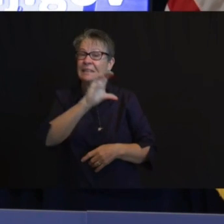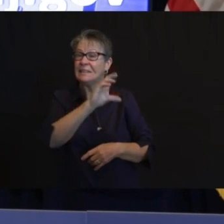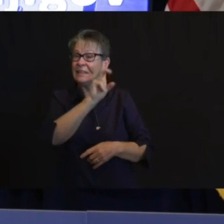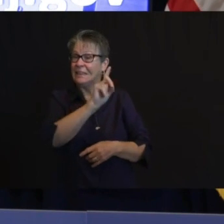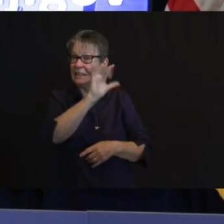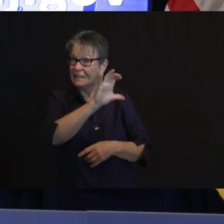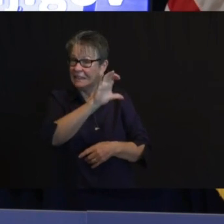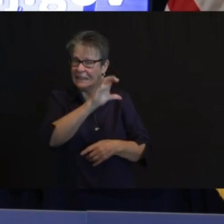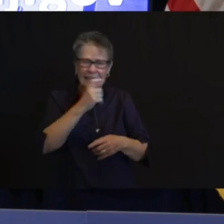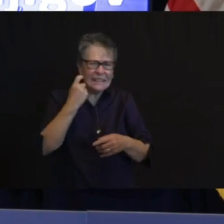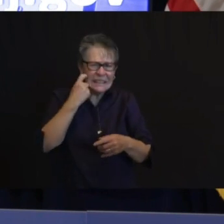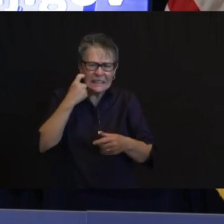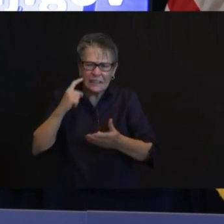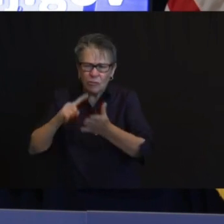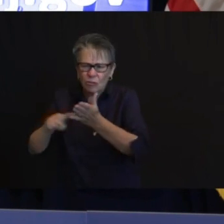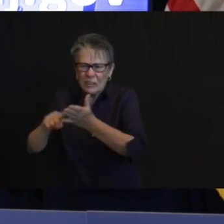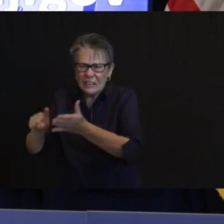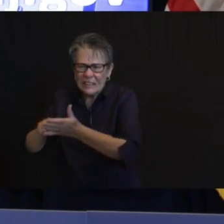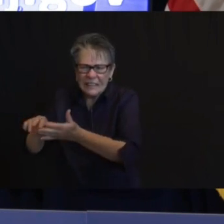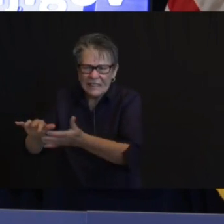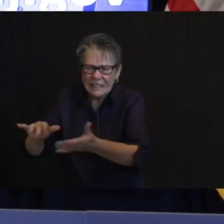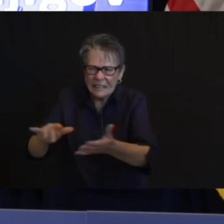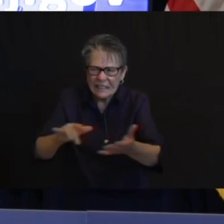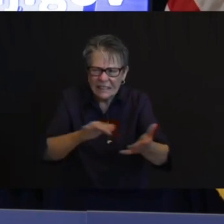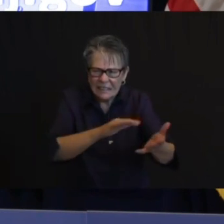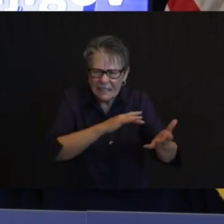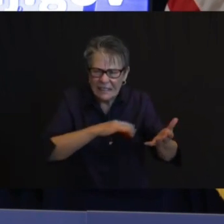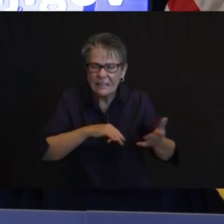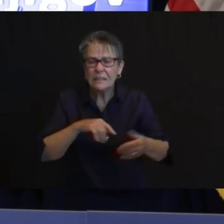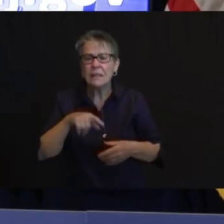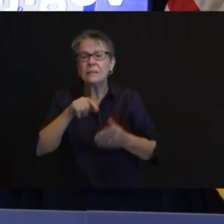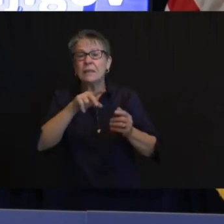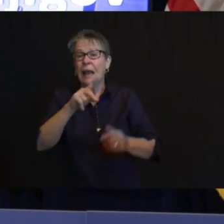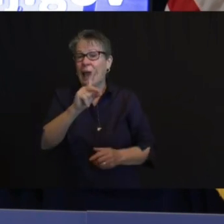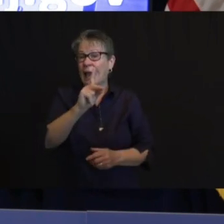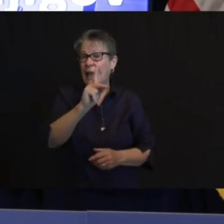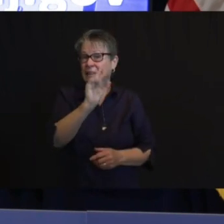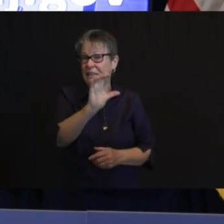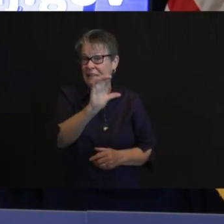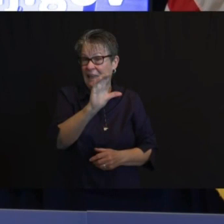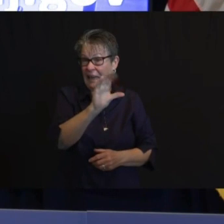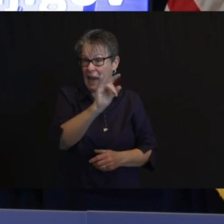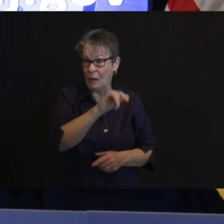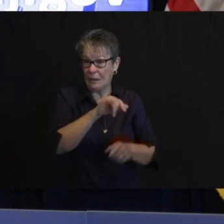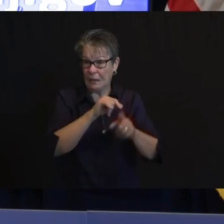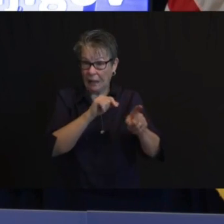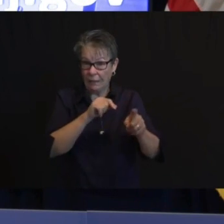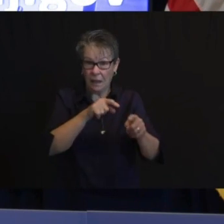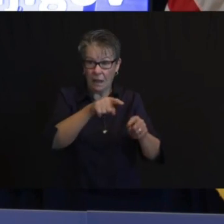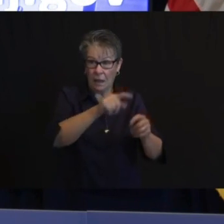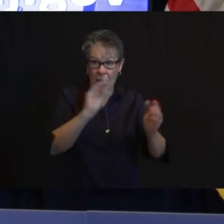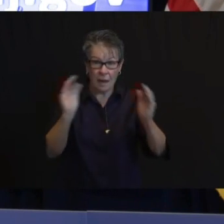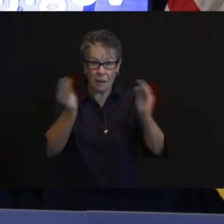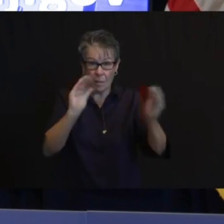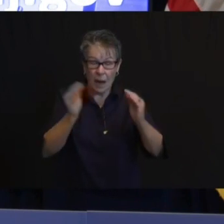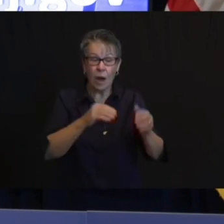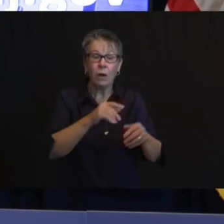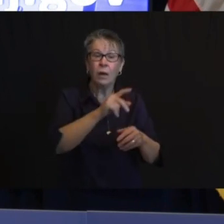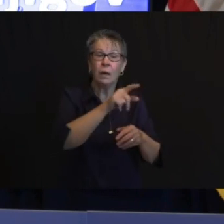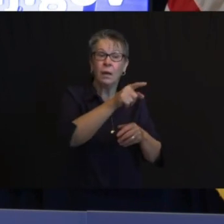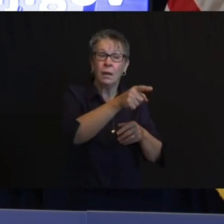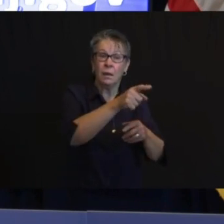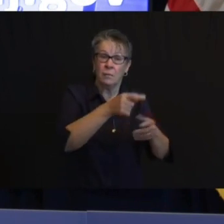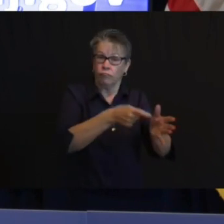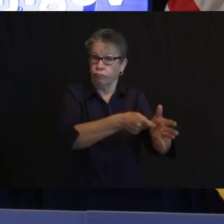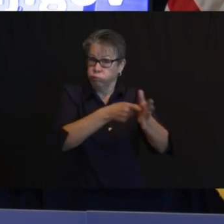in Kansas that had a mask mandate compared to counties without one. Those with a mask mandate